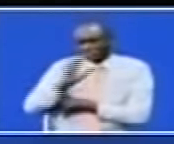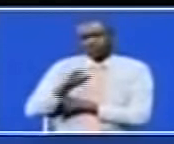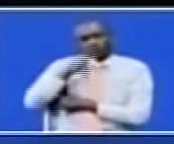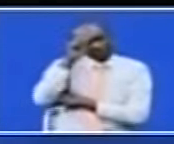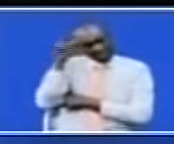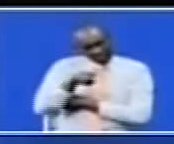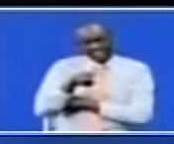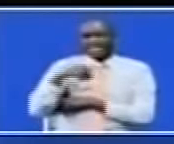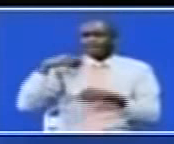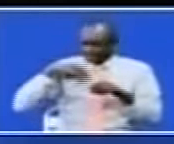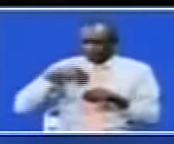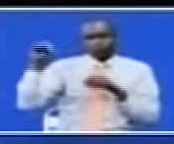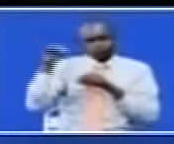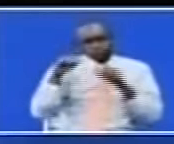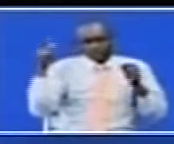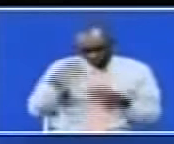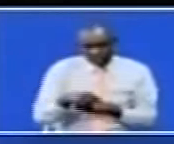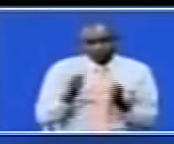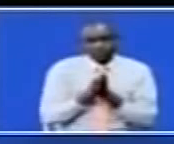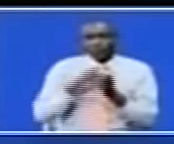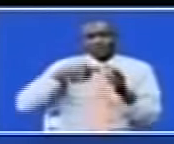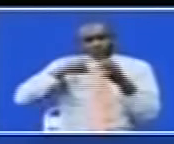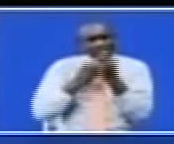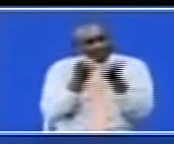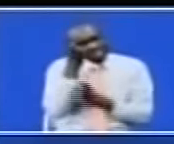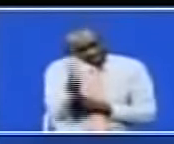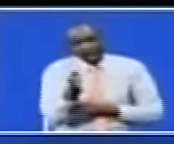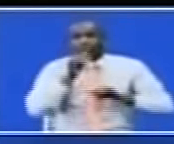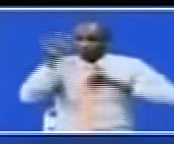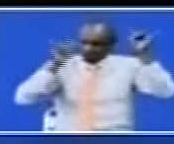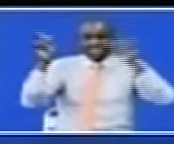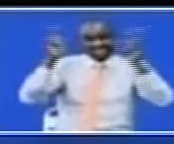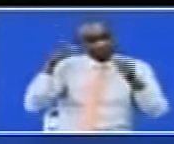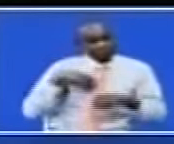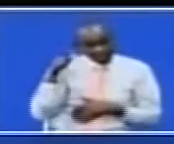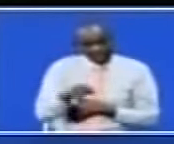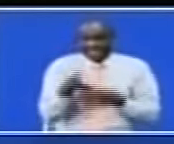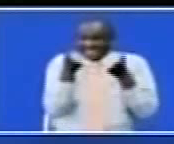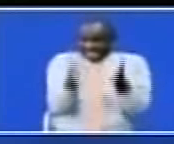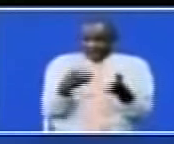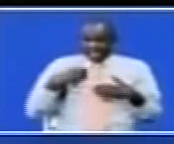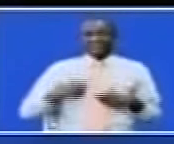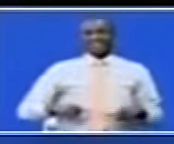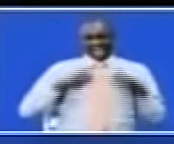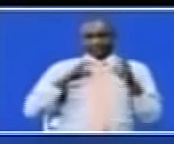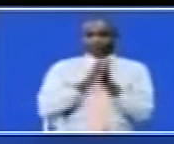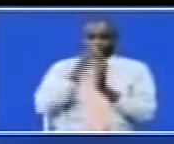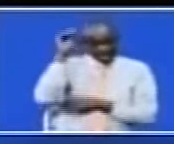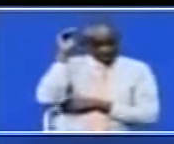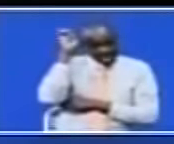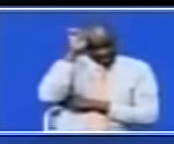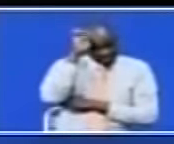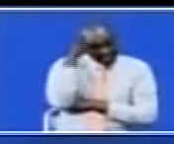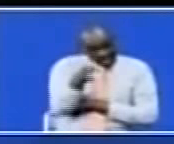with investment opportunities for not only local but foreign investors. And I'm joined on set here live from Eldoret,